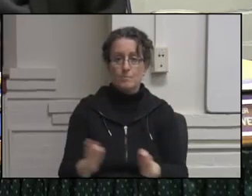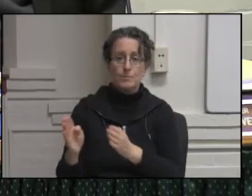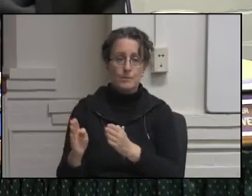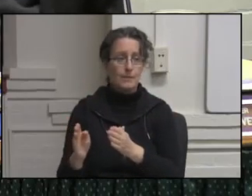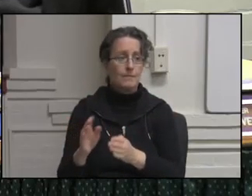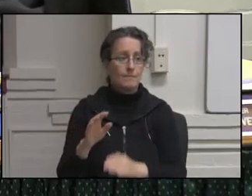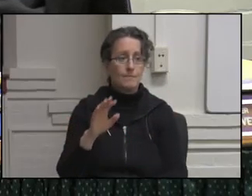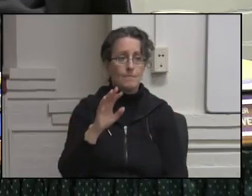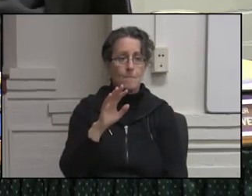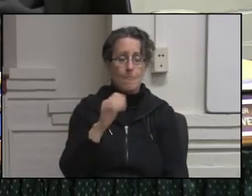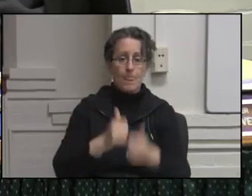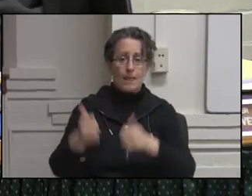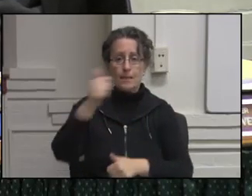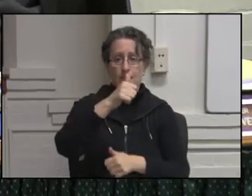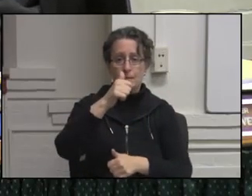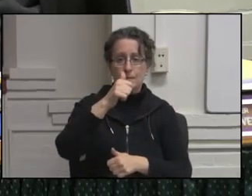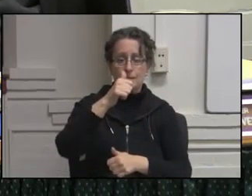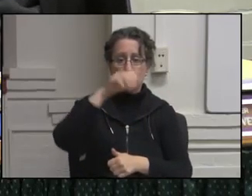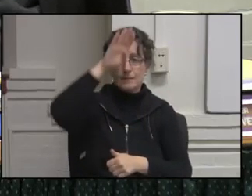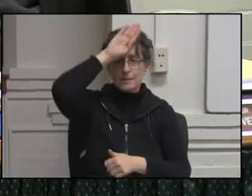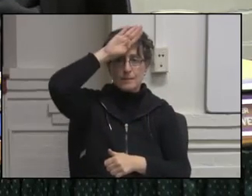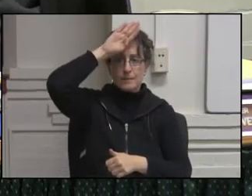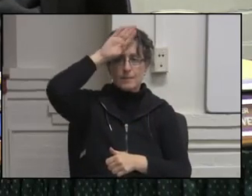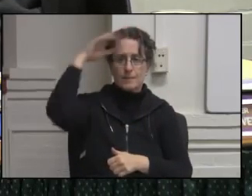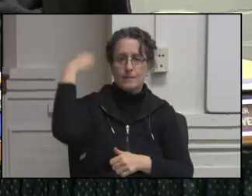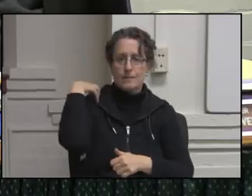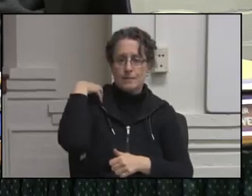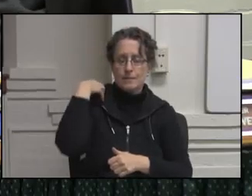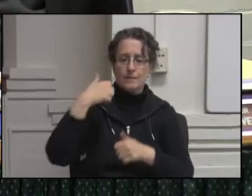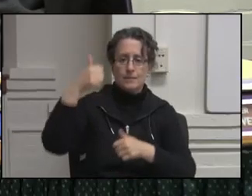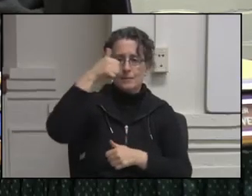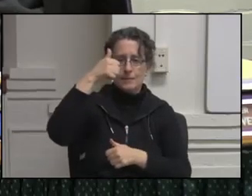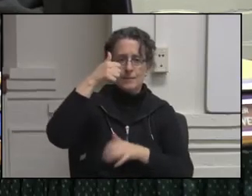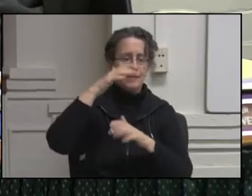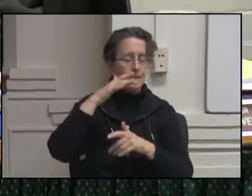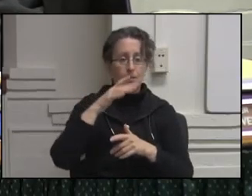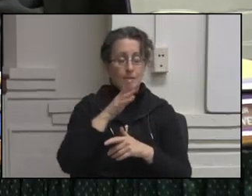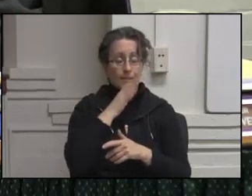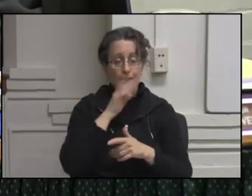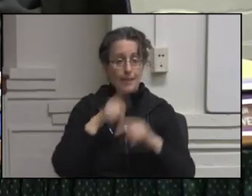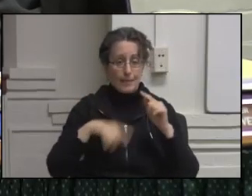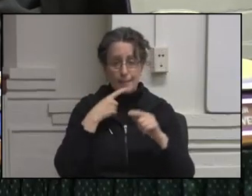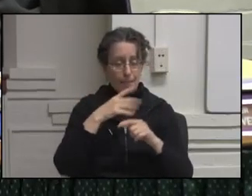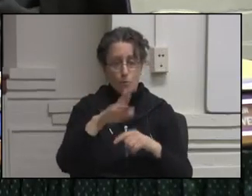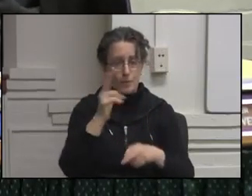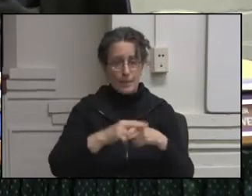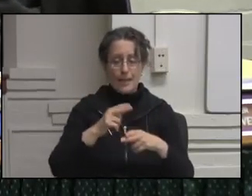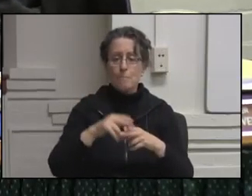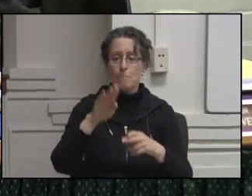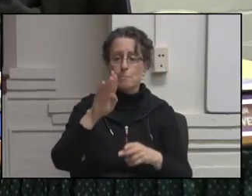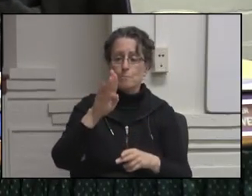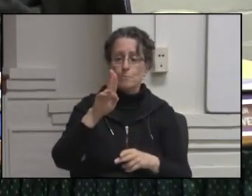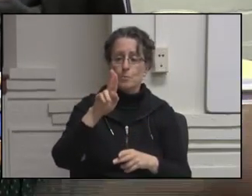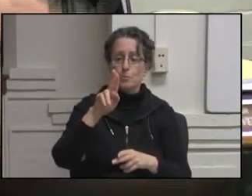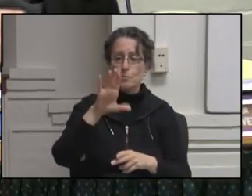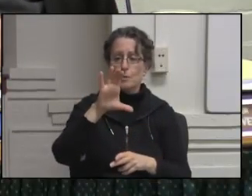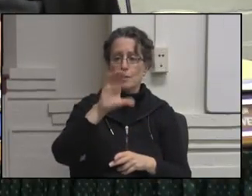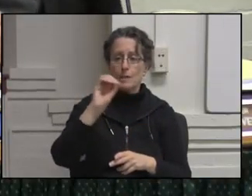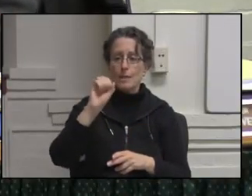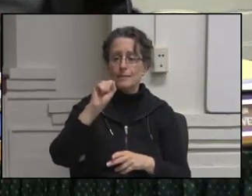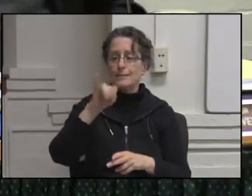have Chief Mike Bukasi, sorry, I tangled my tongue there for a moment, who's gonna come up and join us. Thank